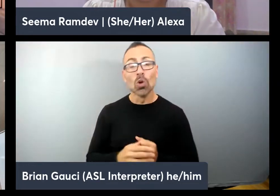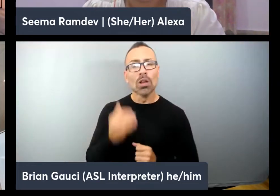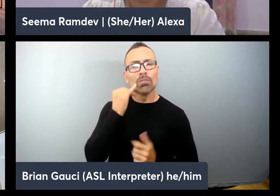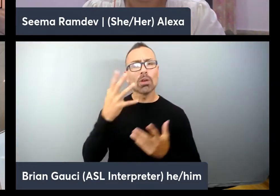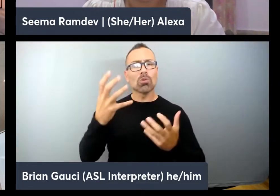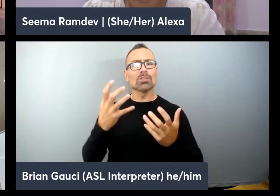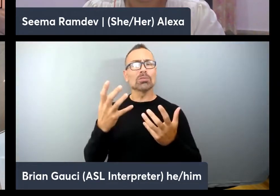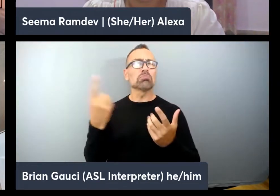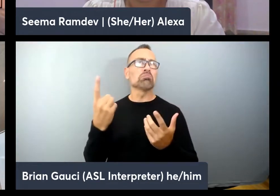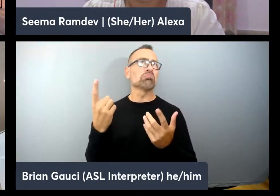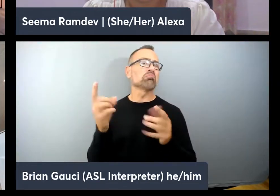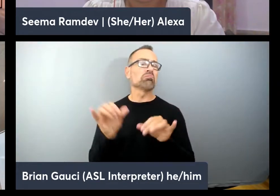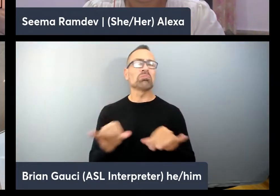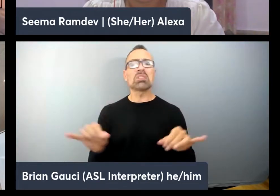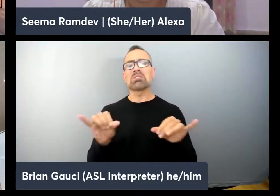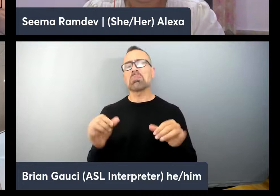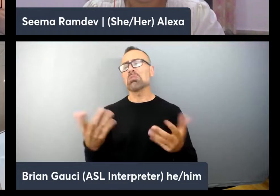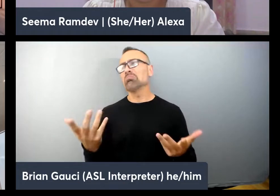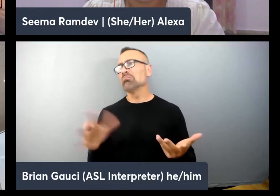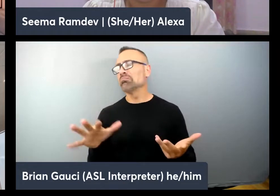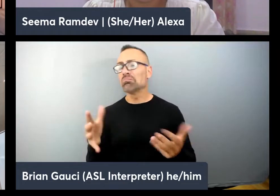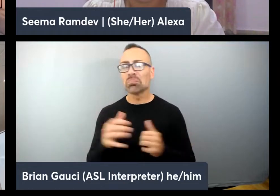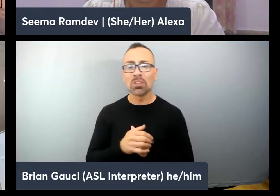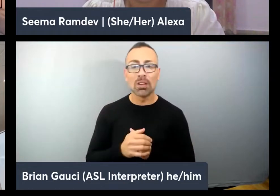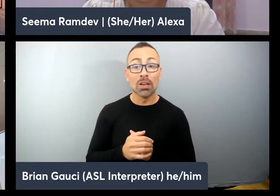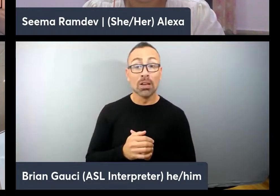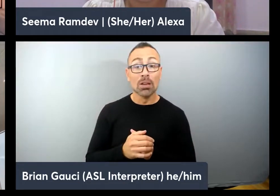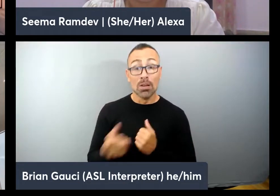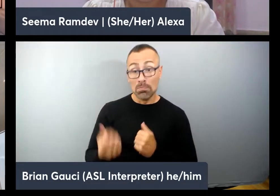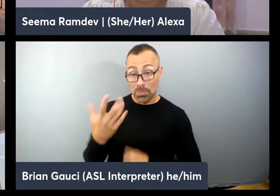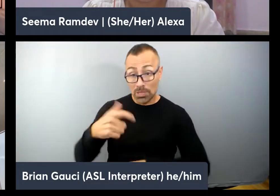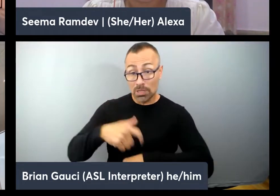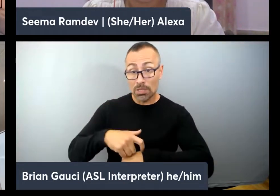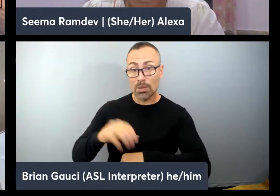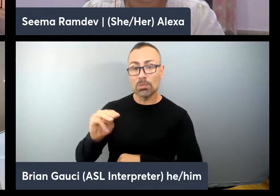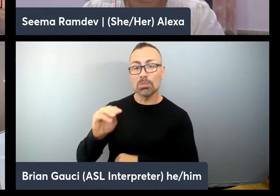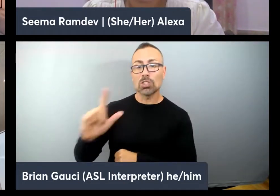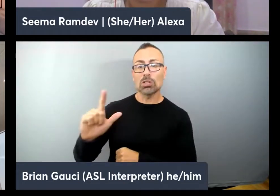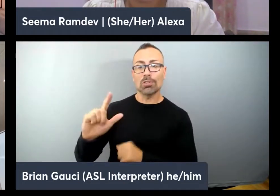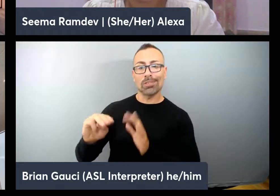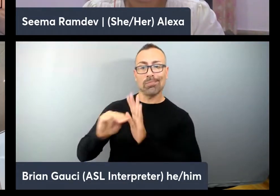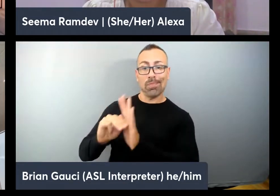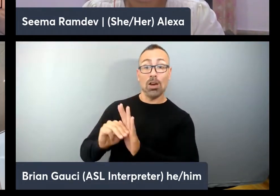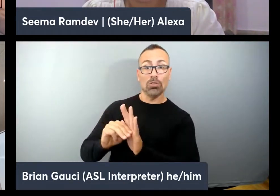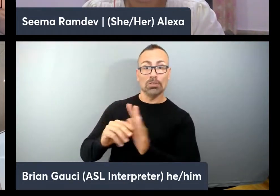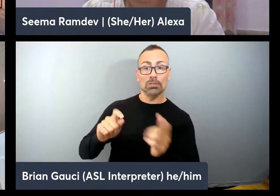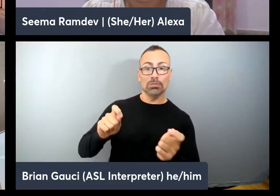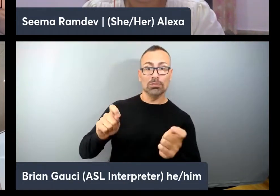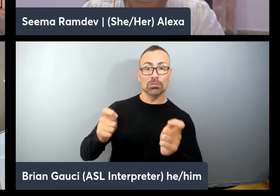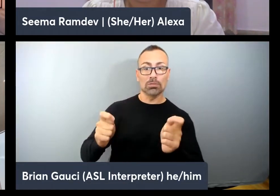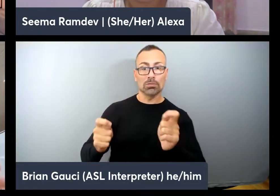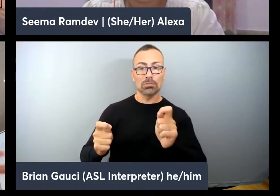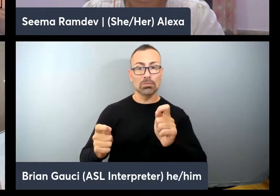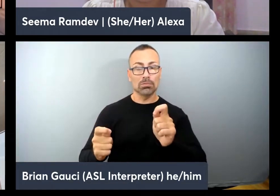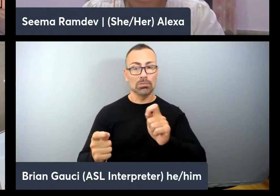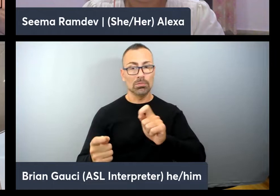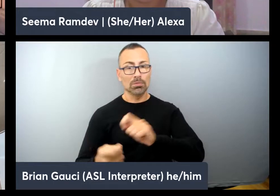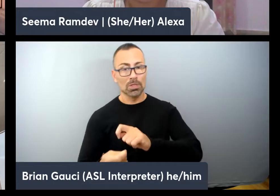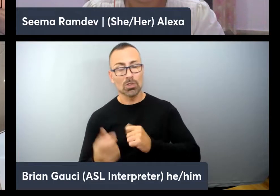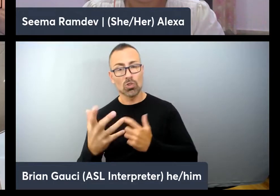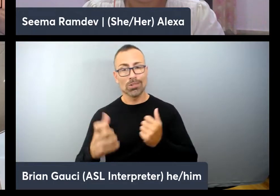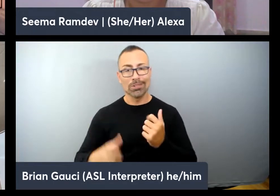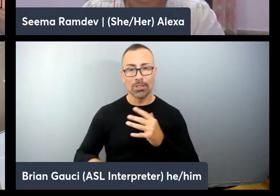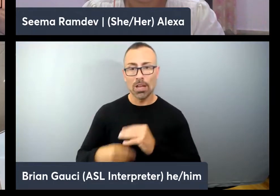often machine learning models can evolve over time. You want to add new features to them because you think